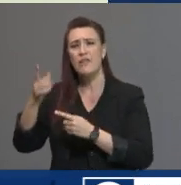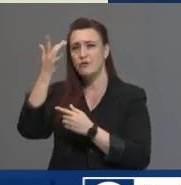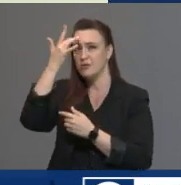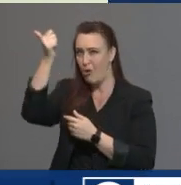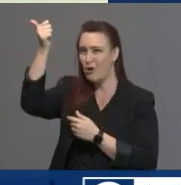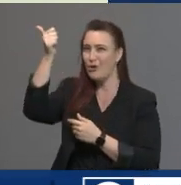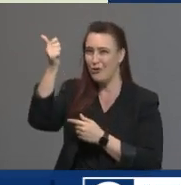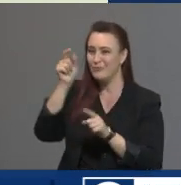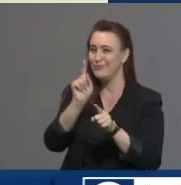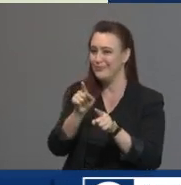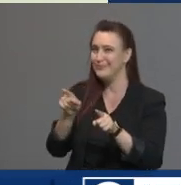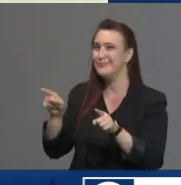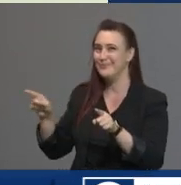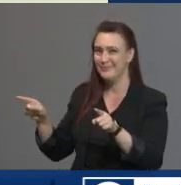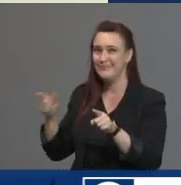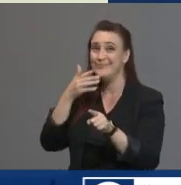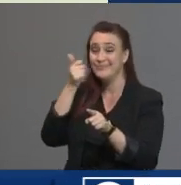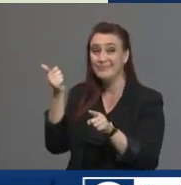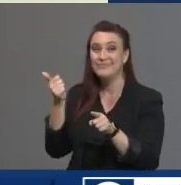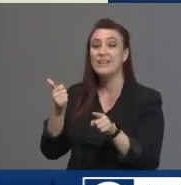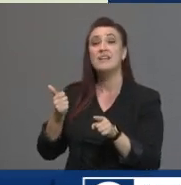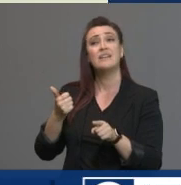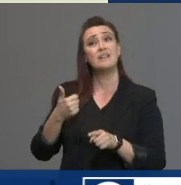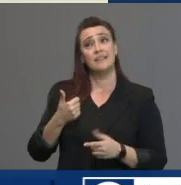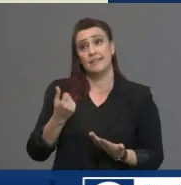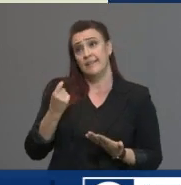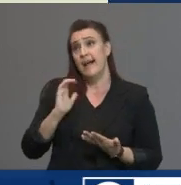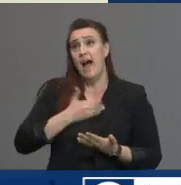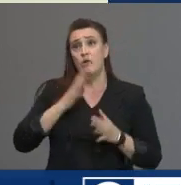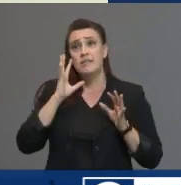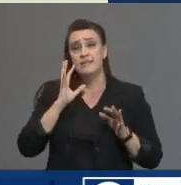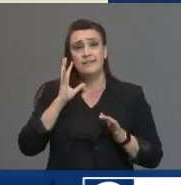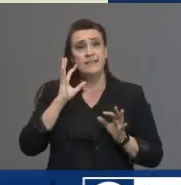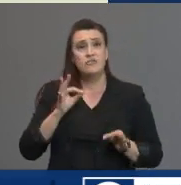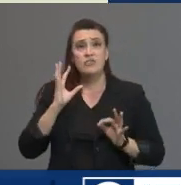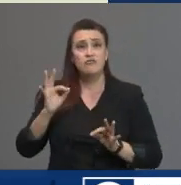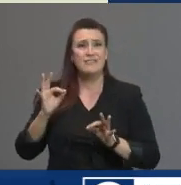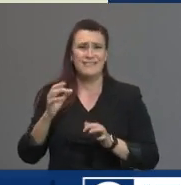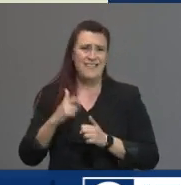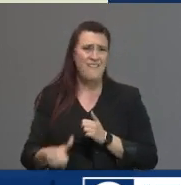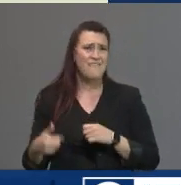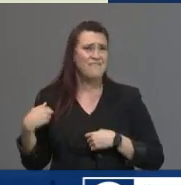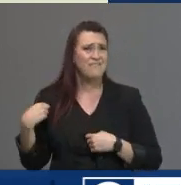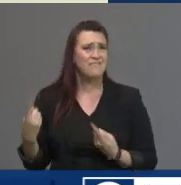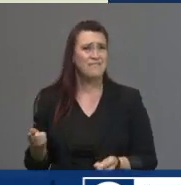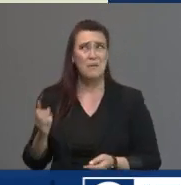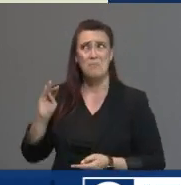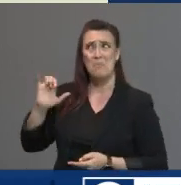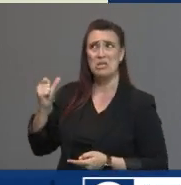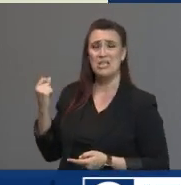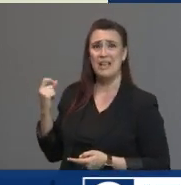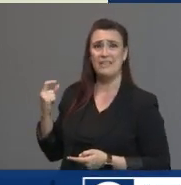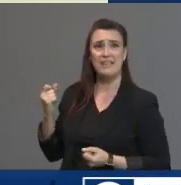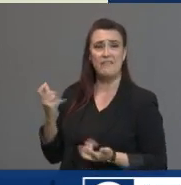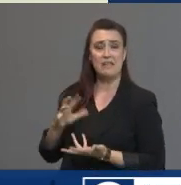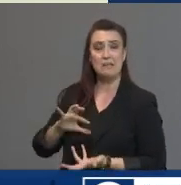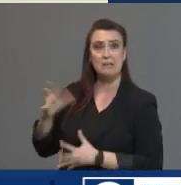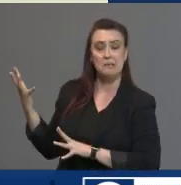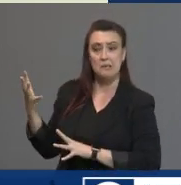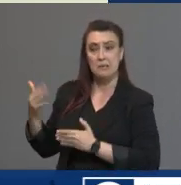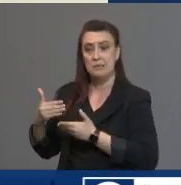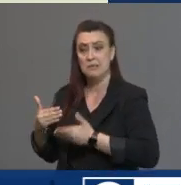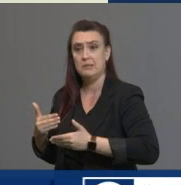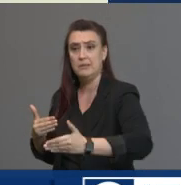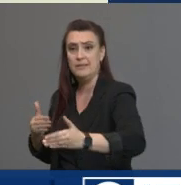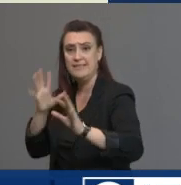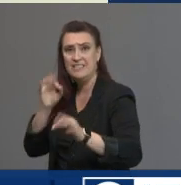been smarter about it. You know, we made the tough decisions that we made post-March 11 because we wanted to protect people,